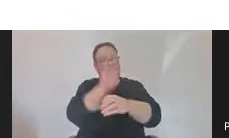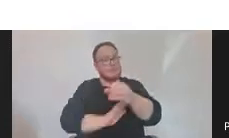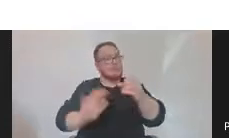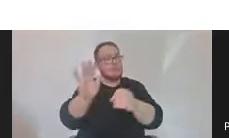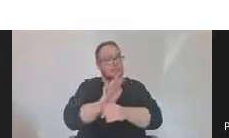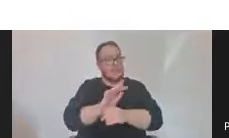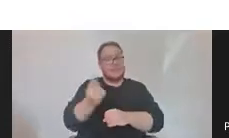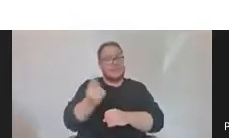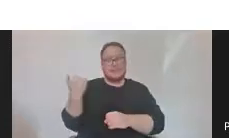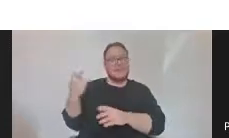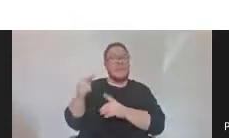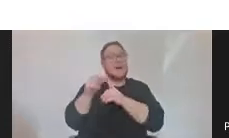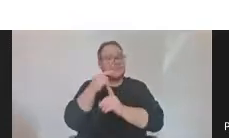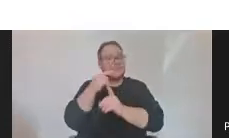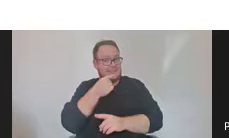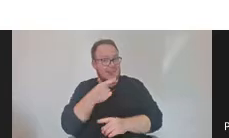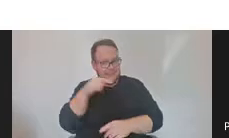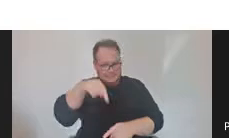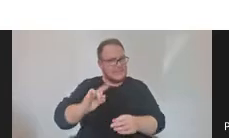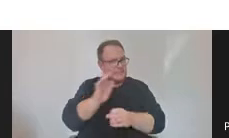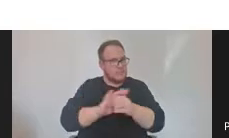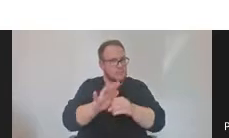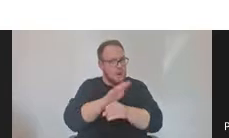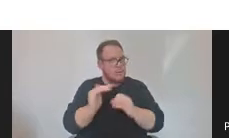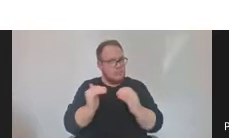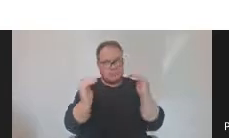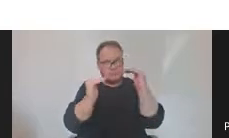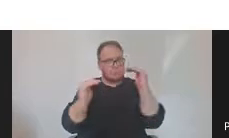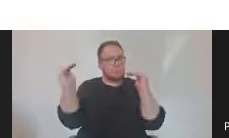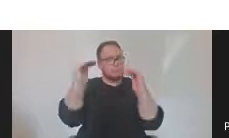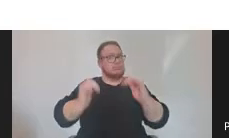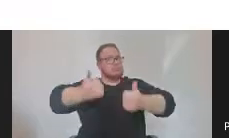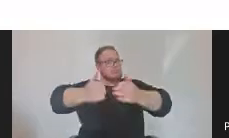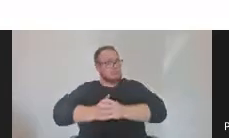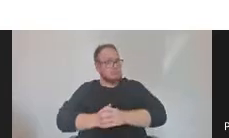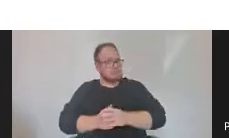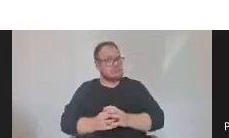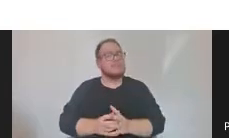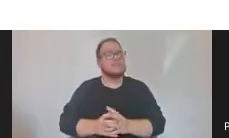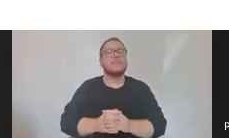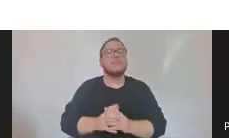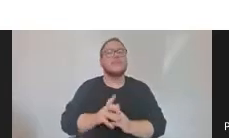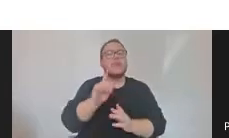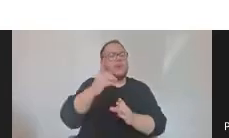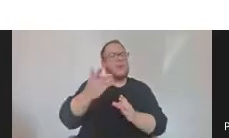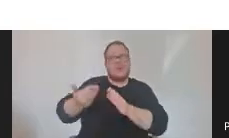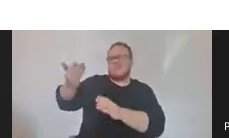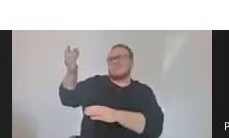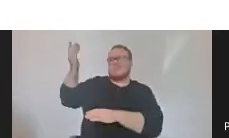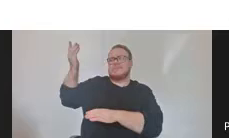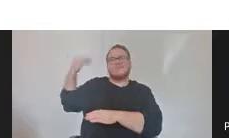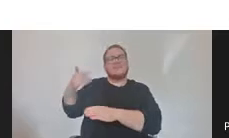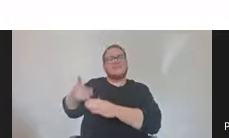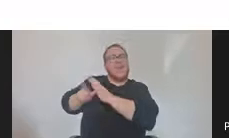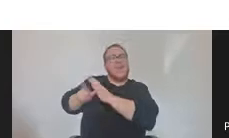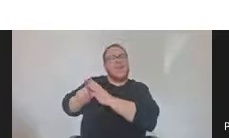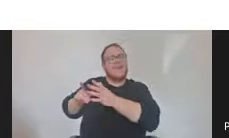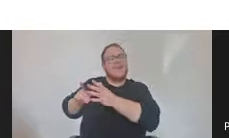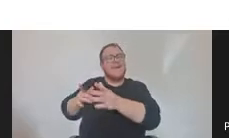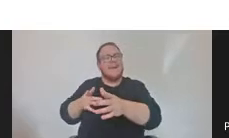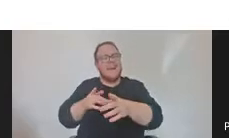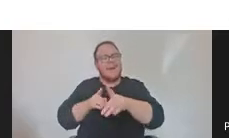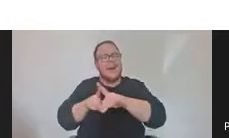just said, in Staffordshire in particular. What we did quite early on, I think, in the programme is started